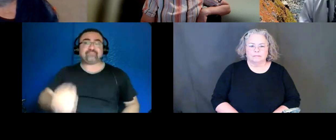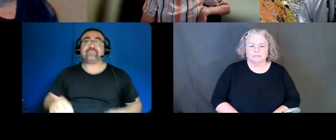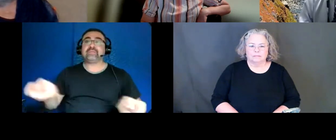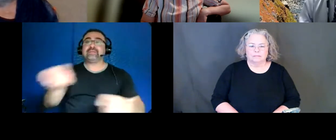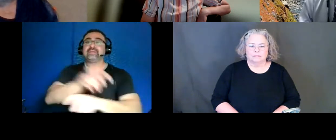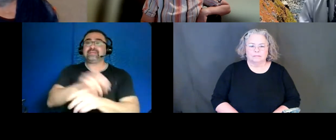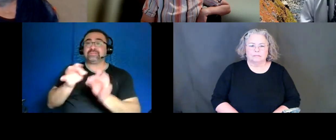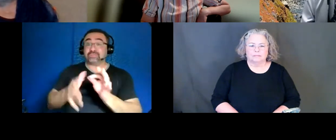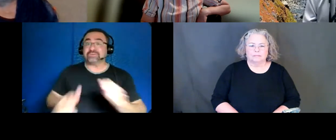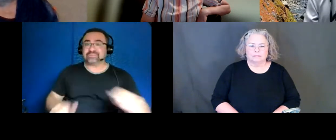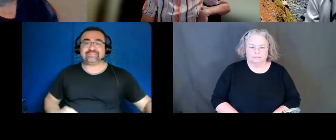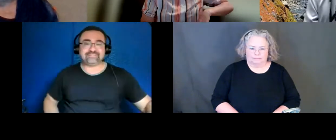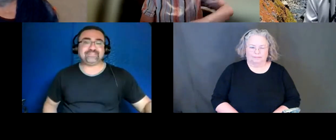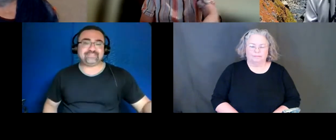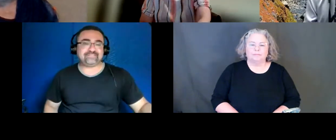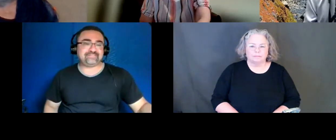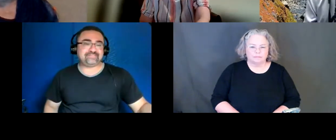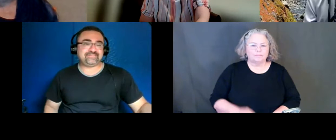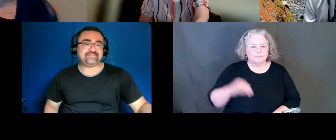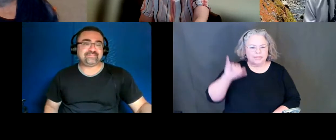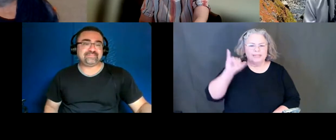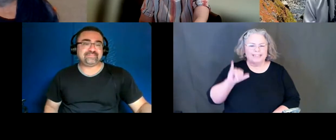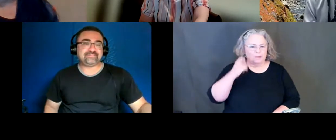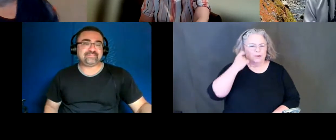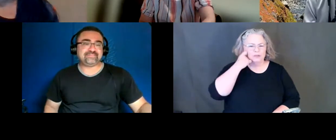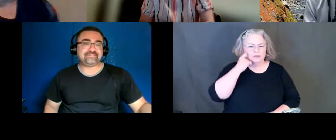Yeah, I think that's what we've been talking about with the